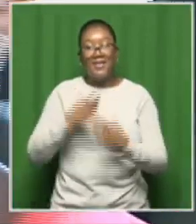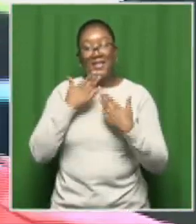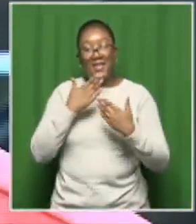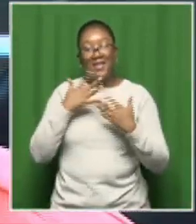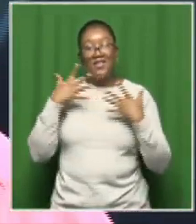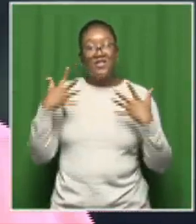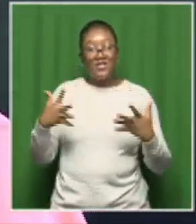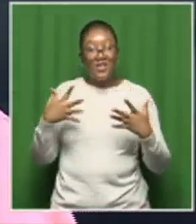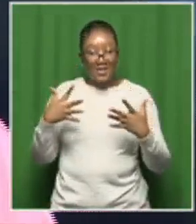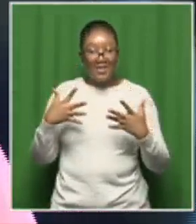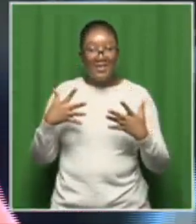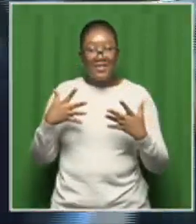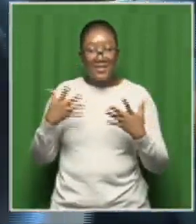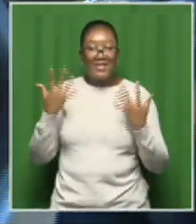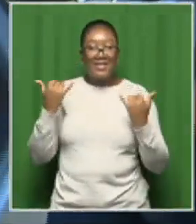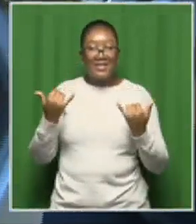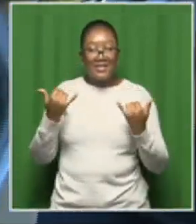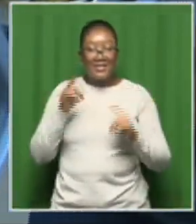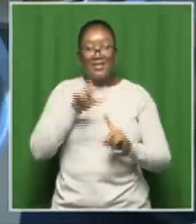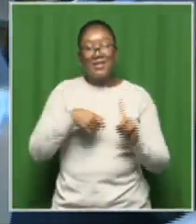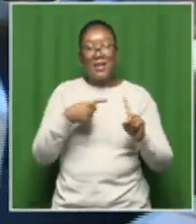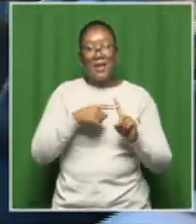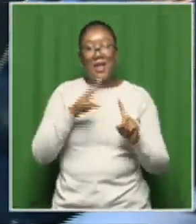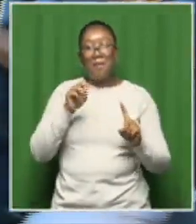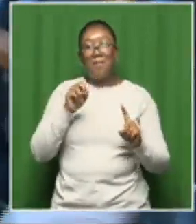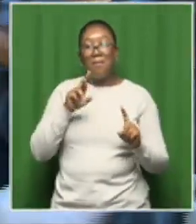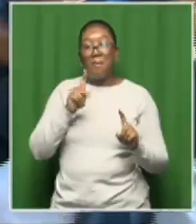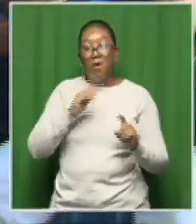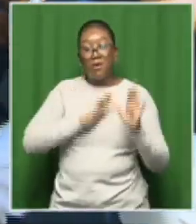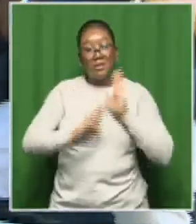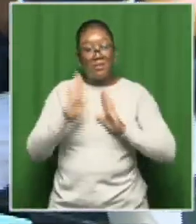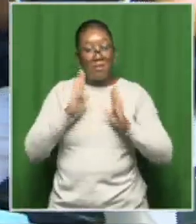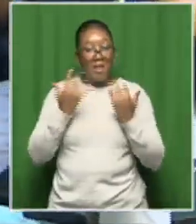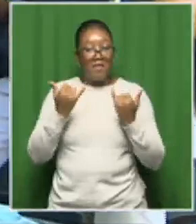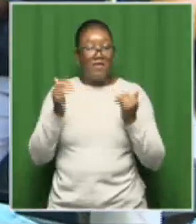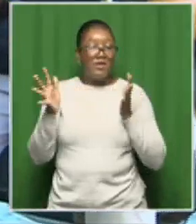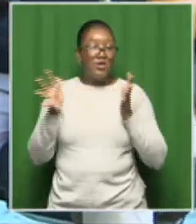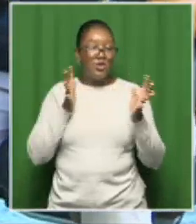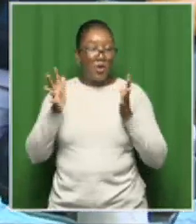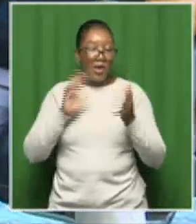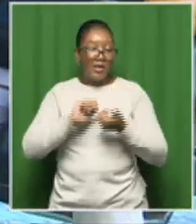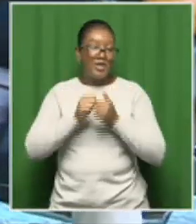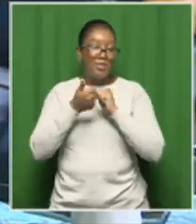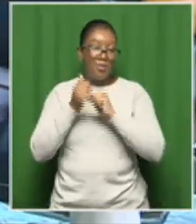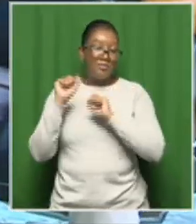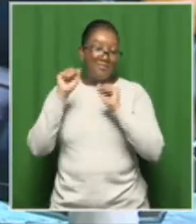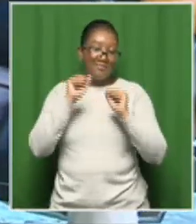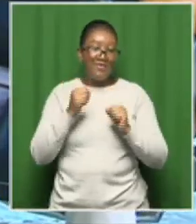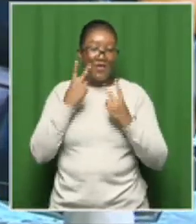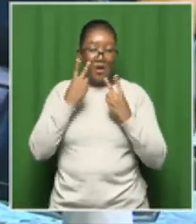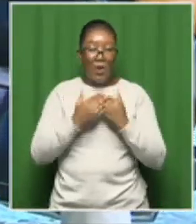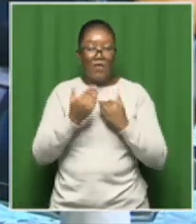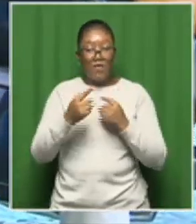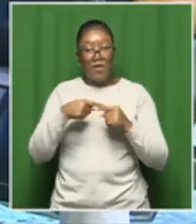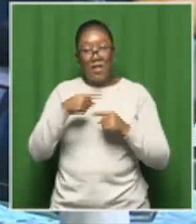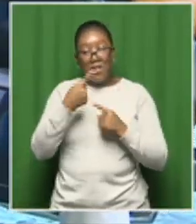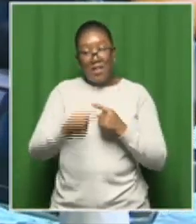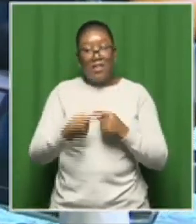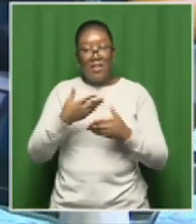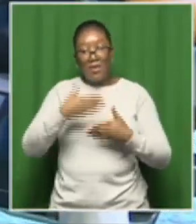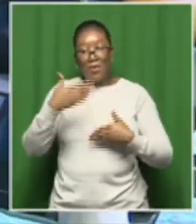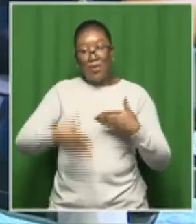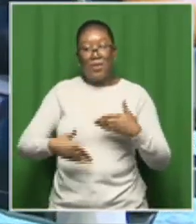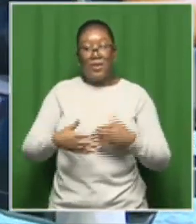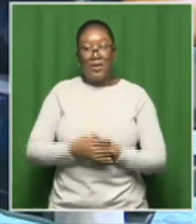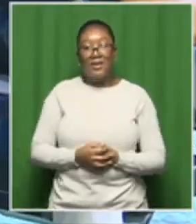much to the Hask, Mark Haskins, just unpacking what we can look forward to this weekend in terms of your local as well as continental